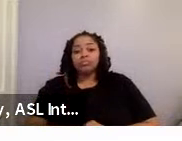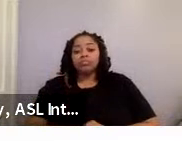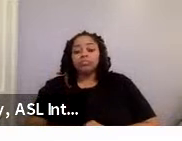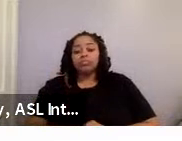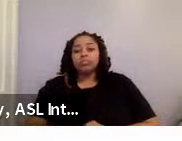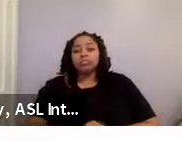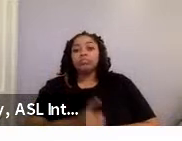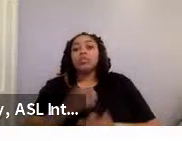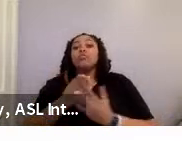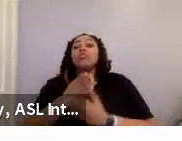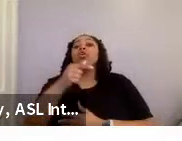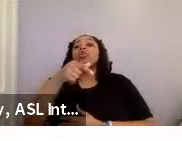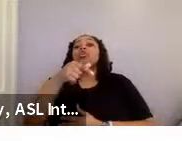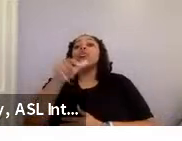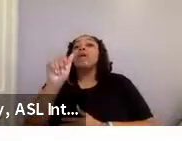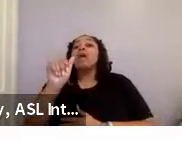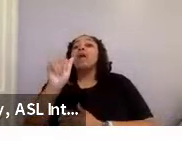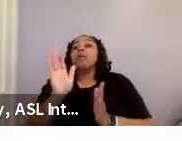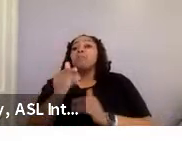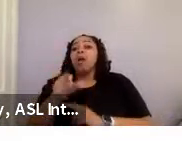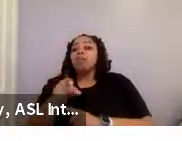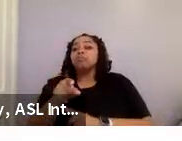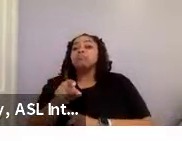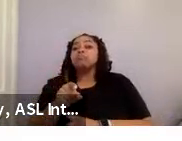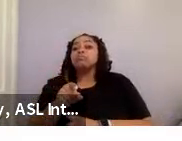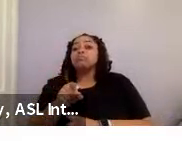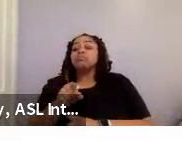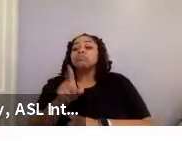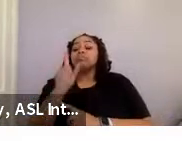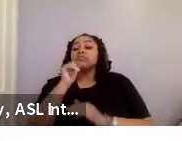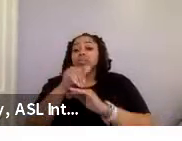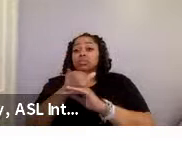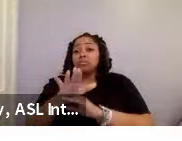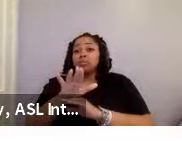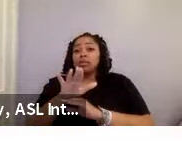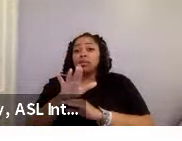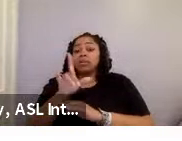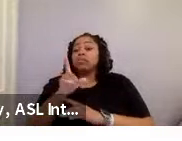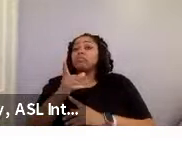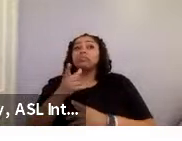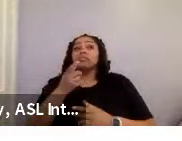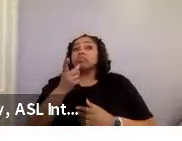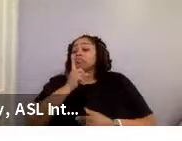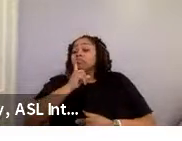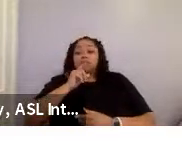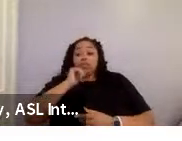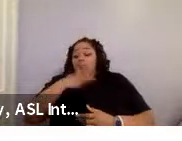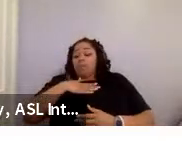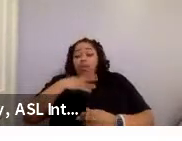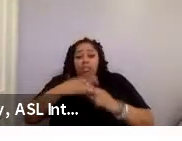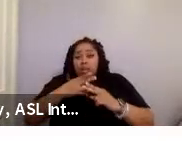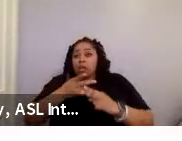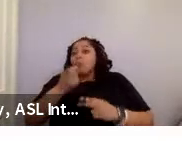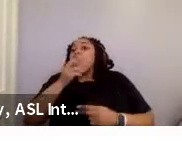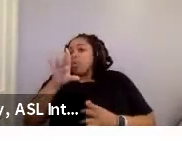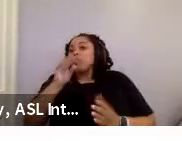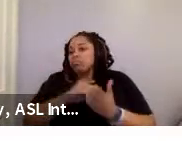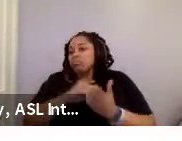through the Q&A area, and you can submit either anonymously or with your name. You have that option when you